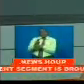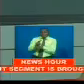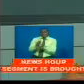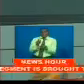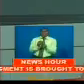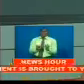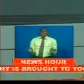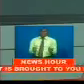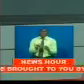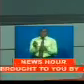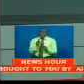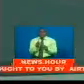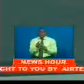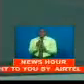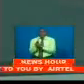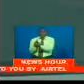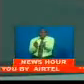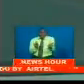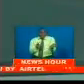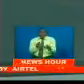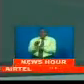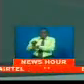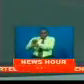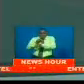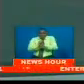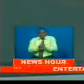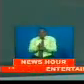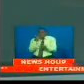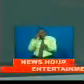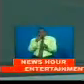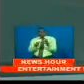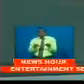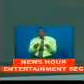I'm just inspired by these people sitting here. Put a lot of work into what you want to do to come out successful.